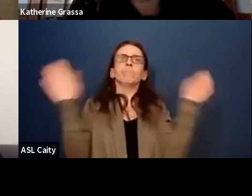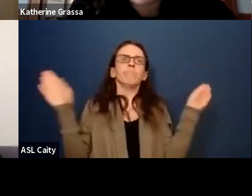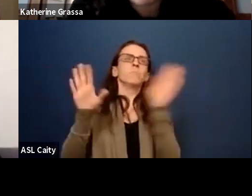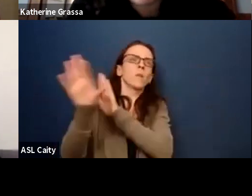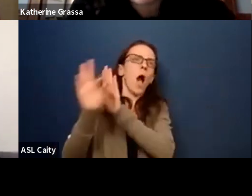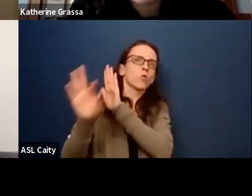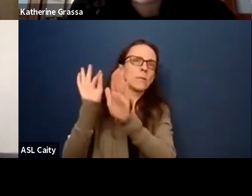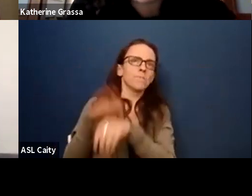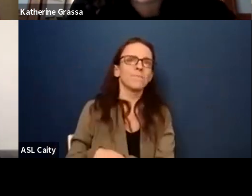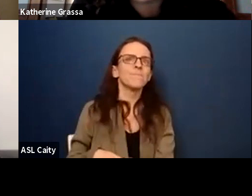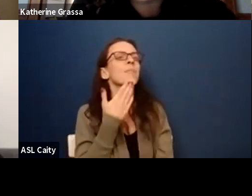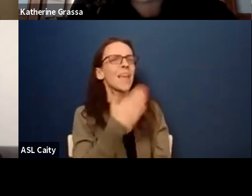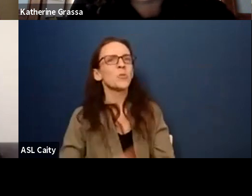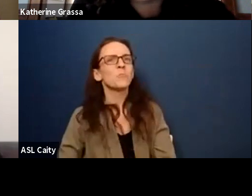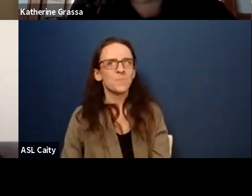Thank you.